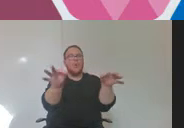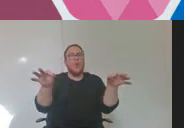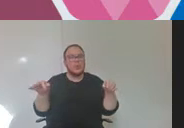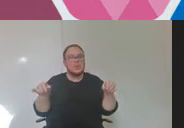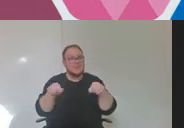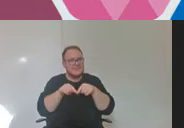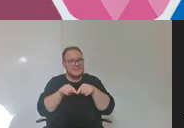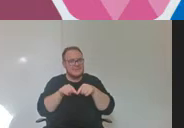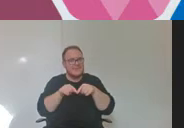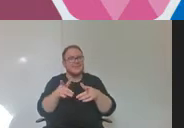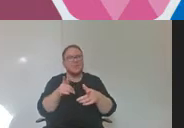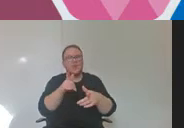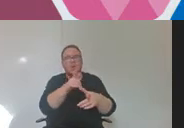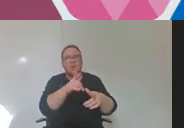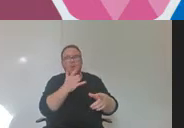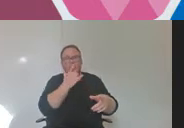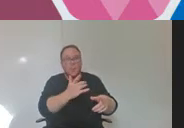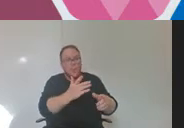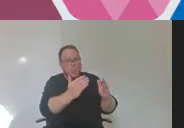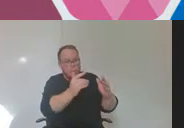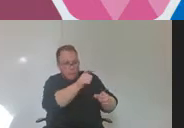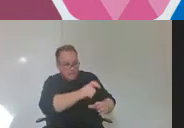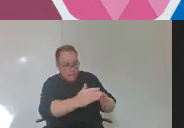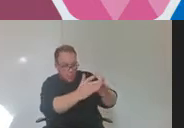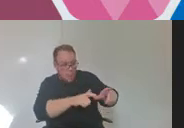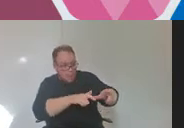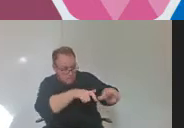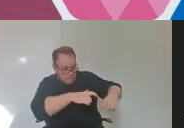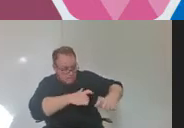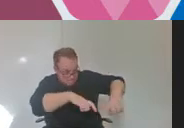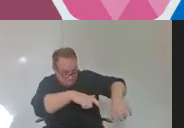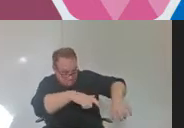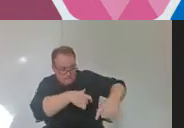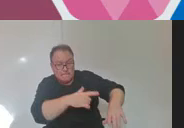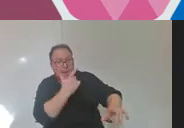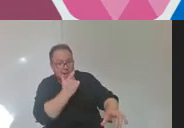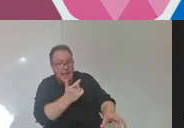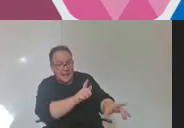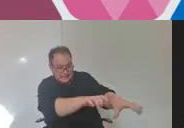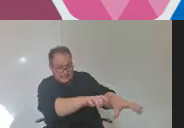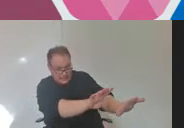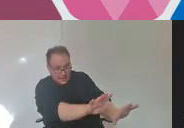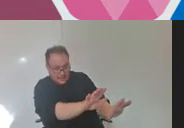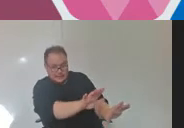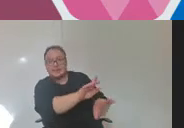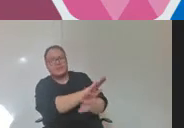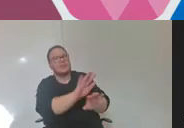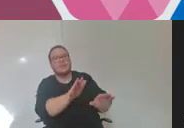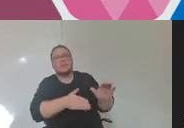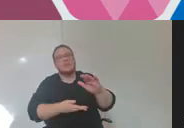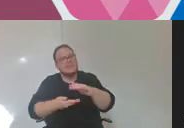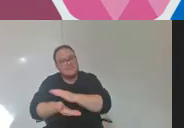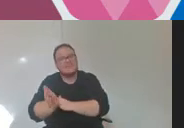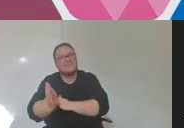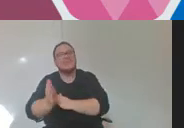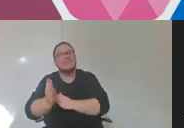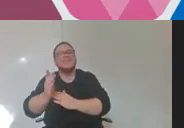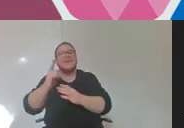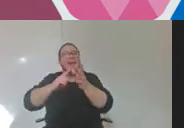own homes rather than be conveyed into A&E. Or is about the ability to